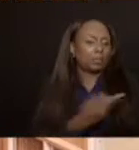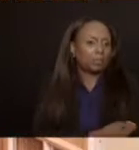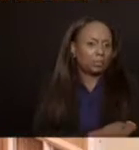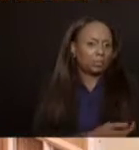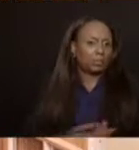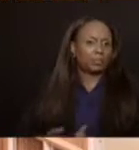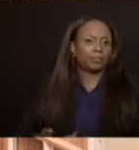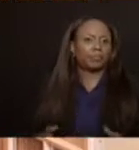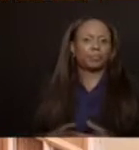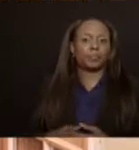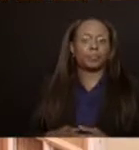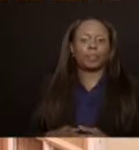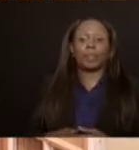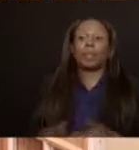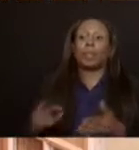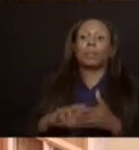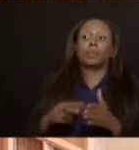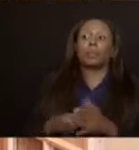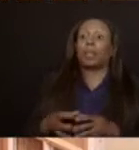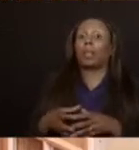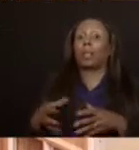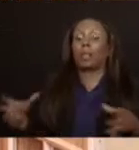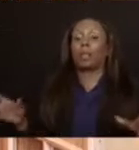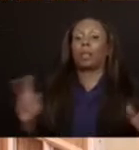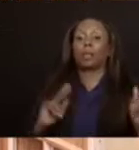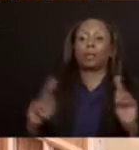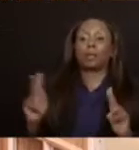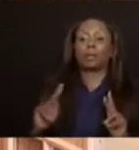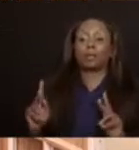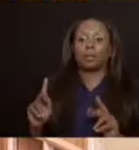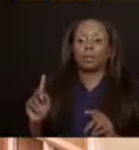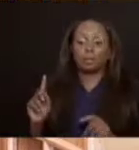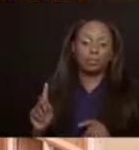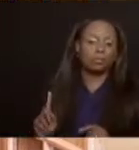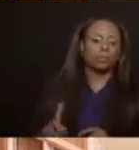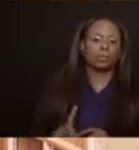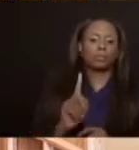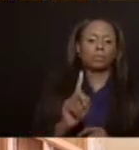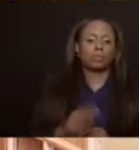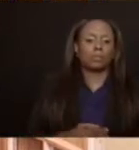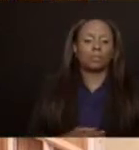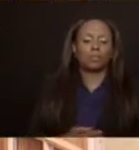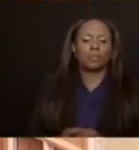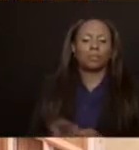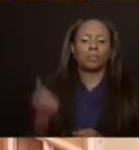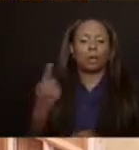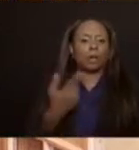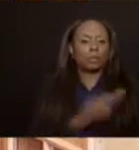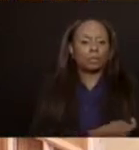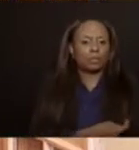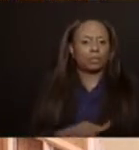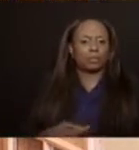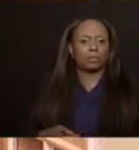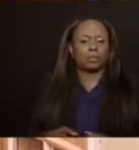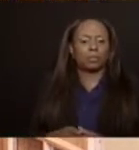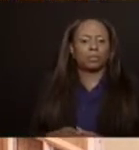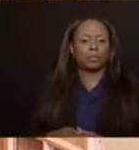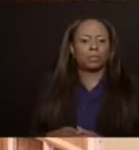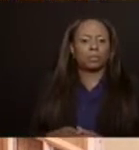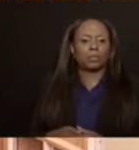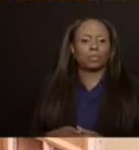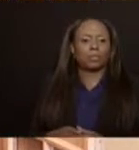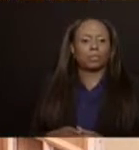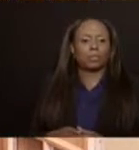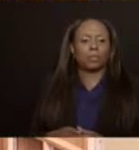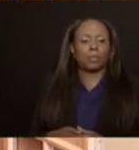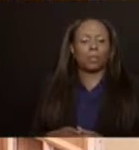recognizing that high number of persons who have already taken at least one jab, then I believe that we have a